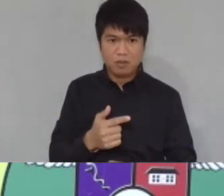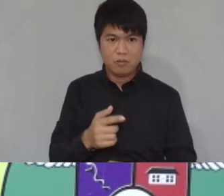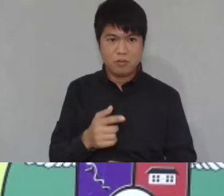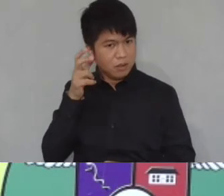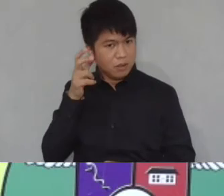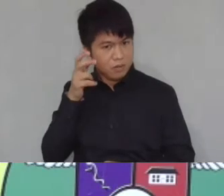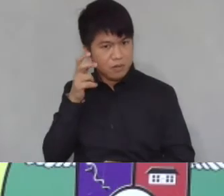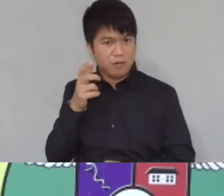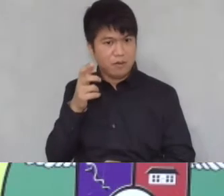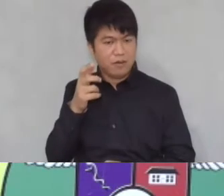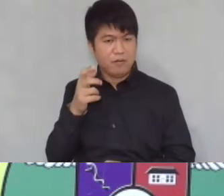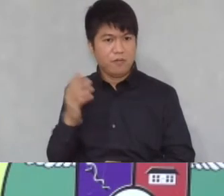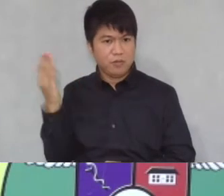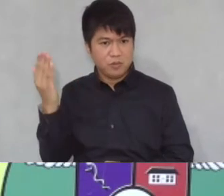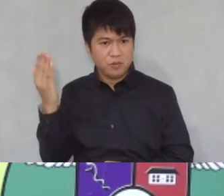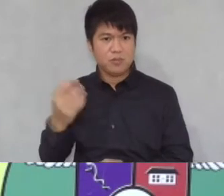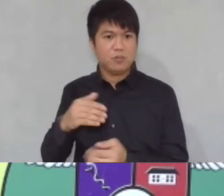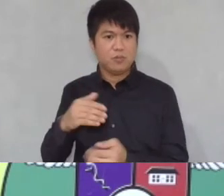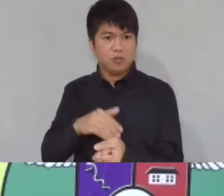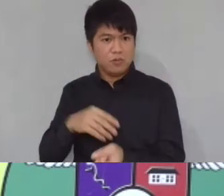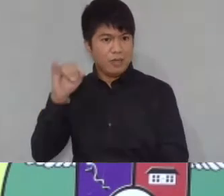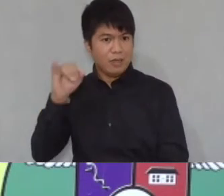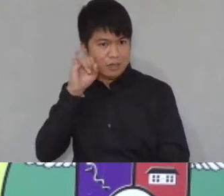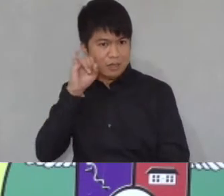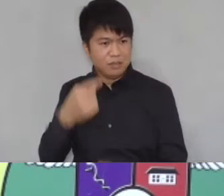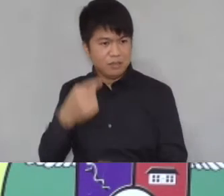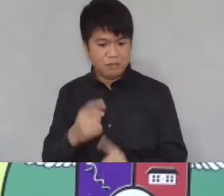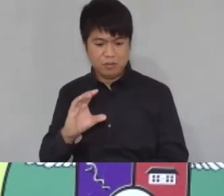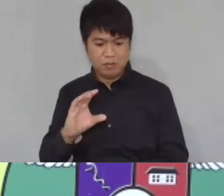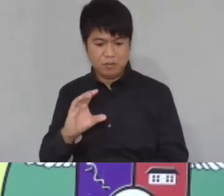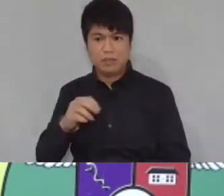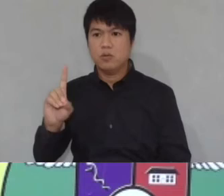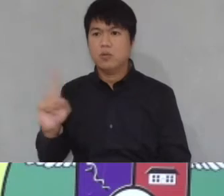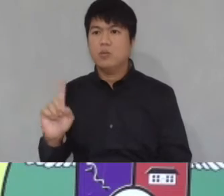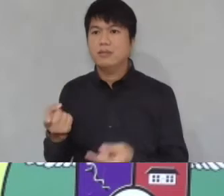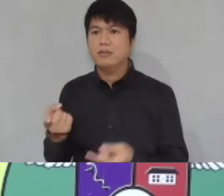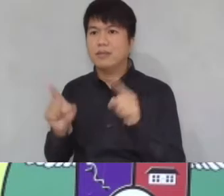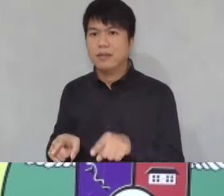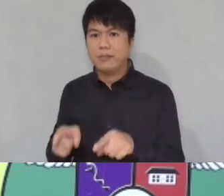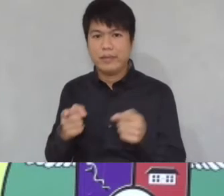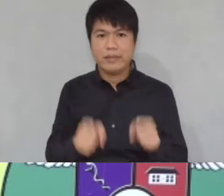from Dr. Iris and from CHED about what's happening to